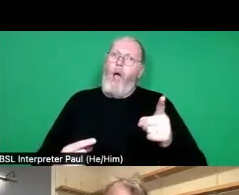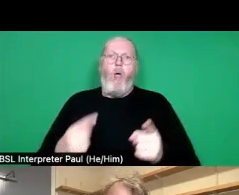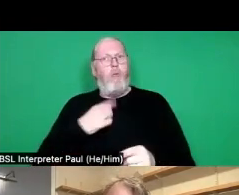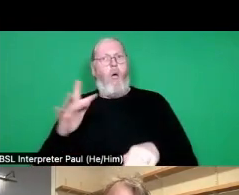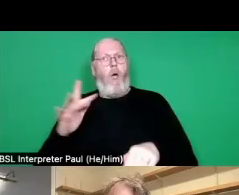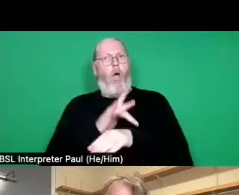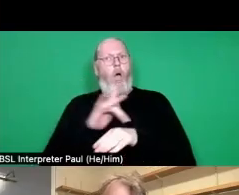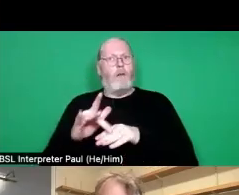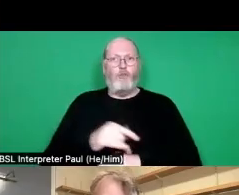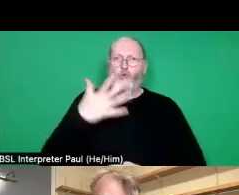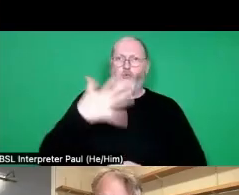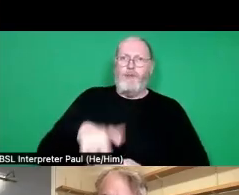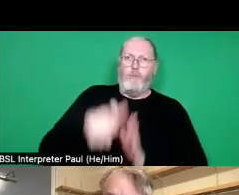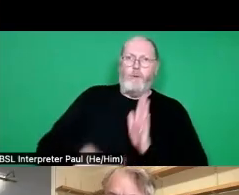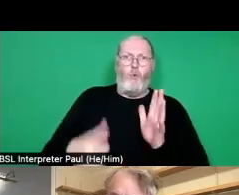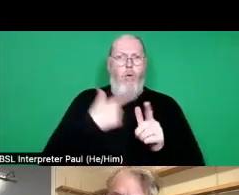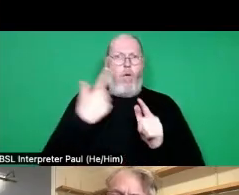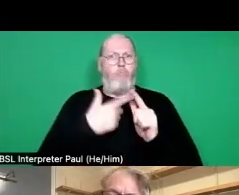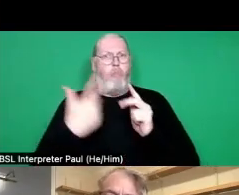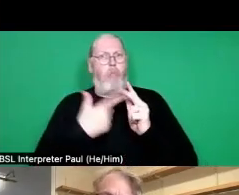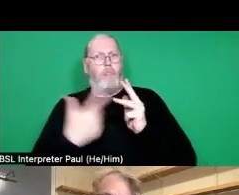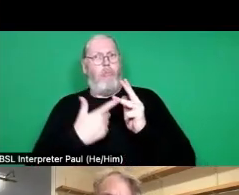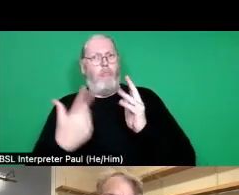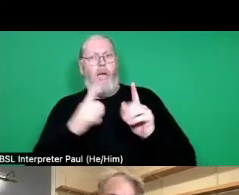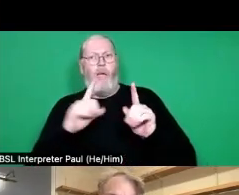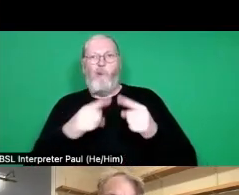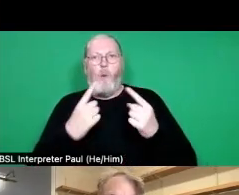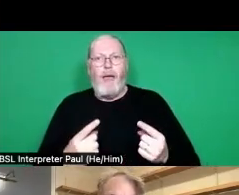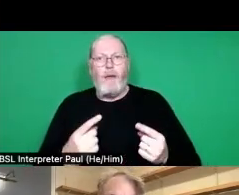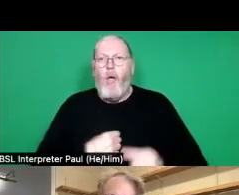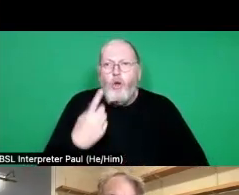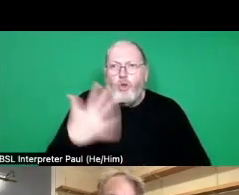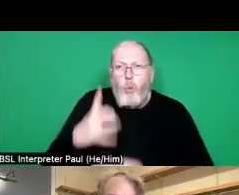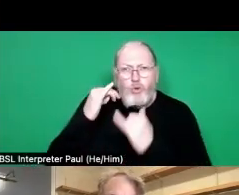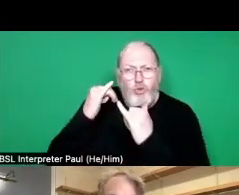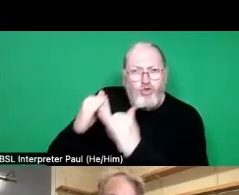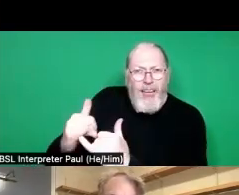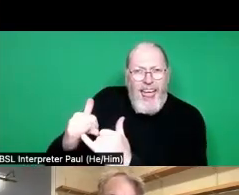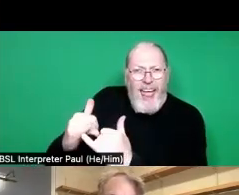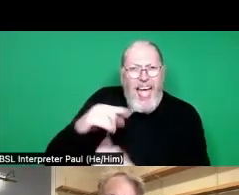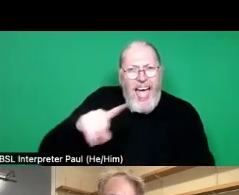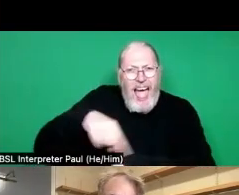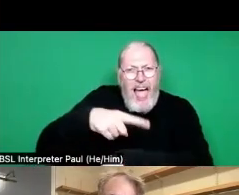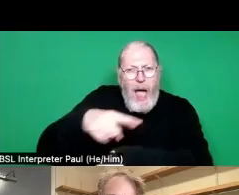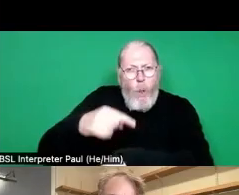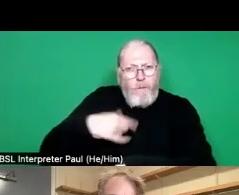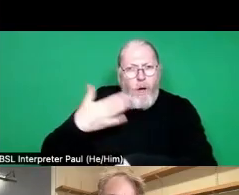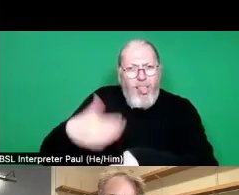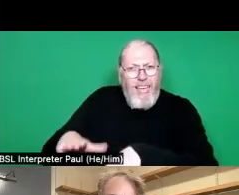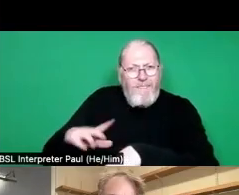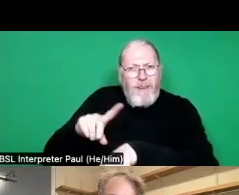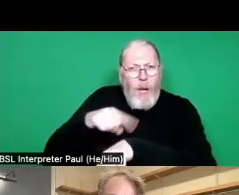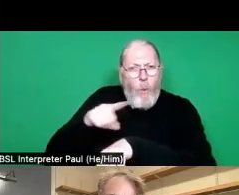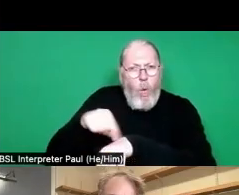Here we are. I mean, before I continue, how much time have I got left? Could someone give me just a